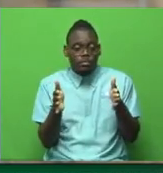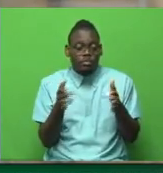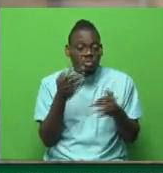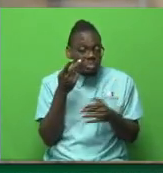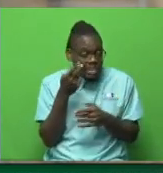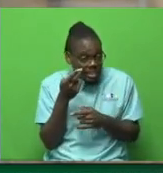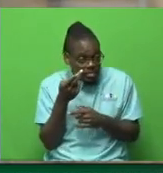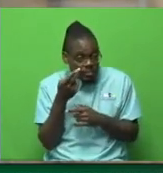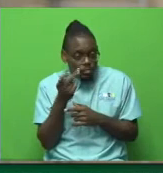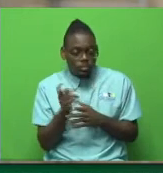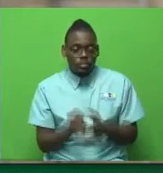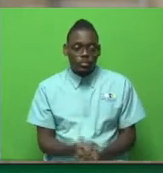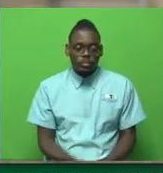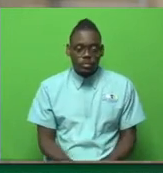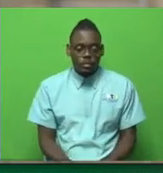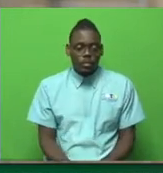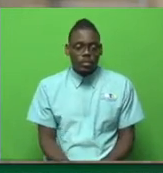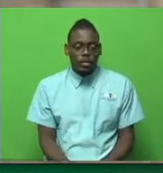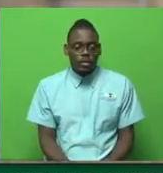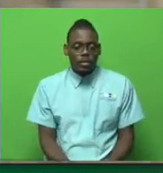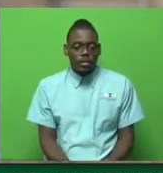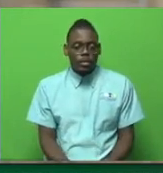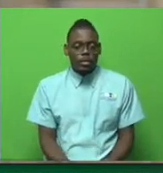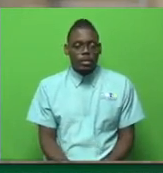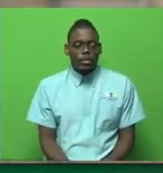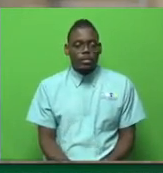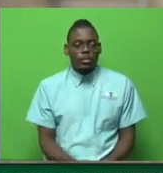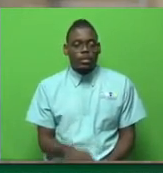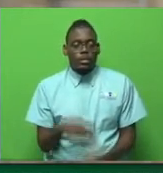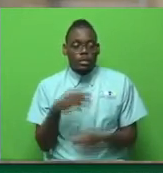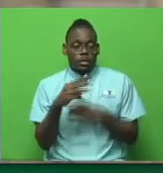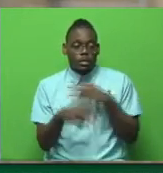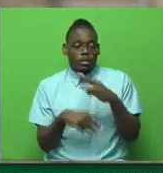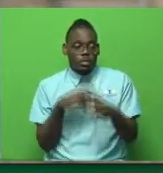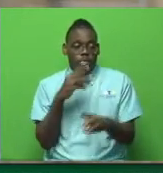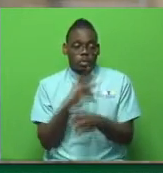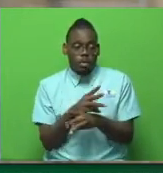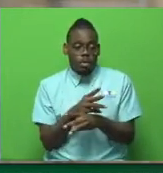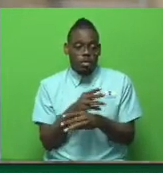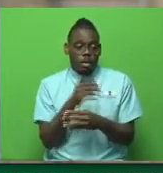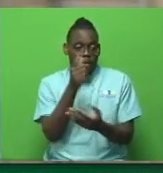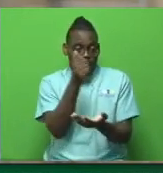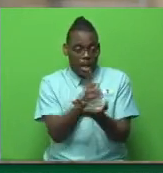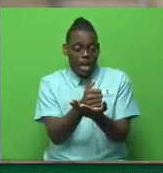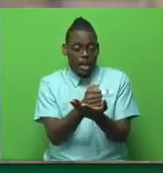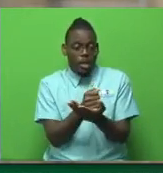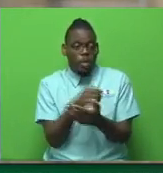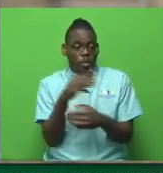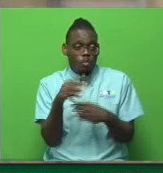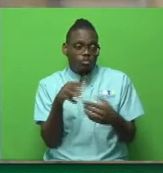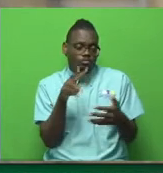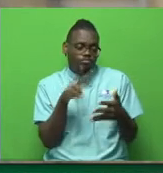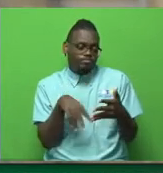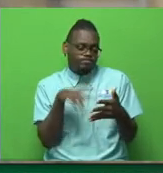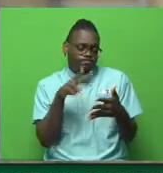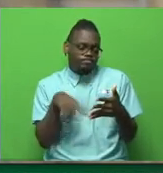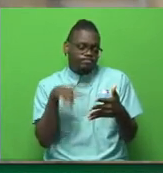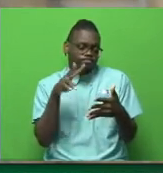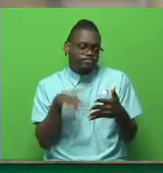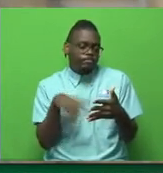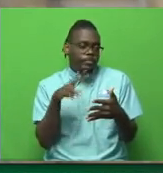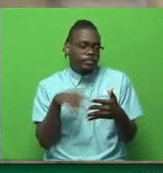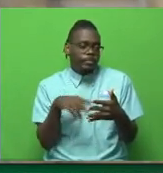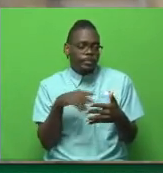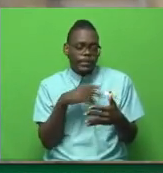I'll quote for you from the world bank's uh webpage between mid 2014 and early